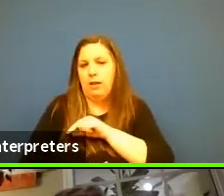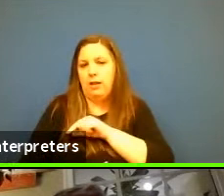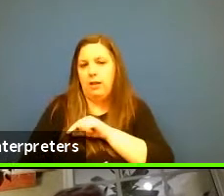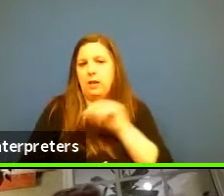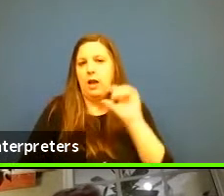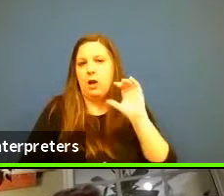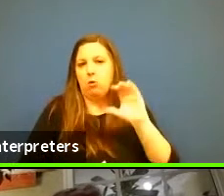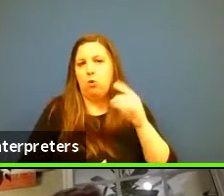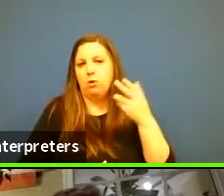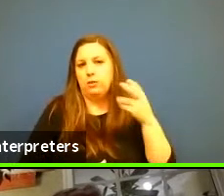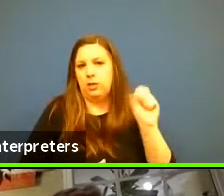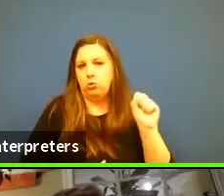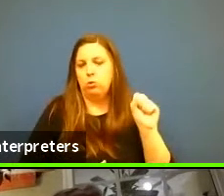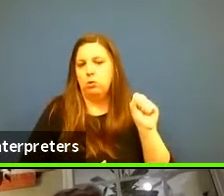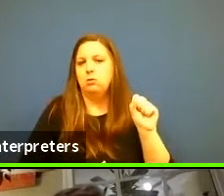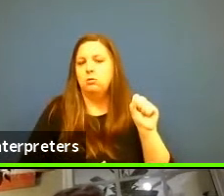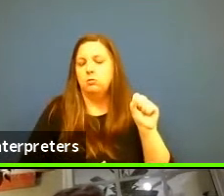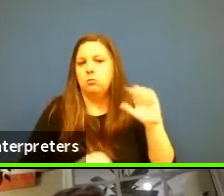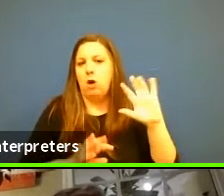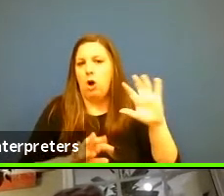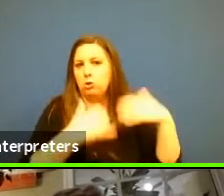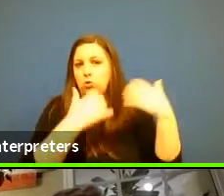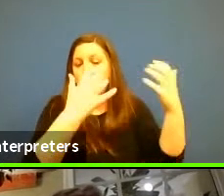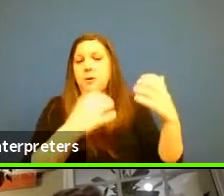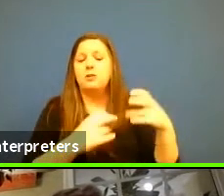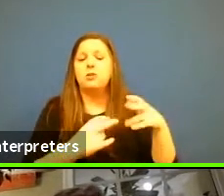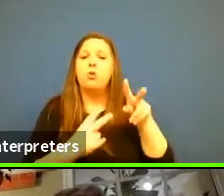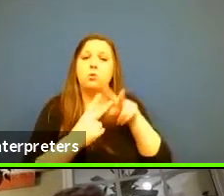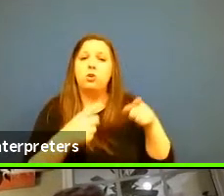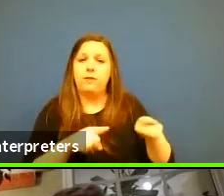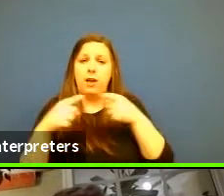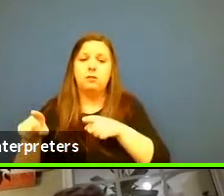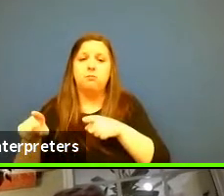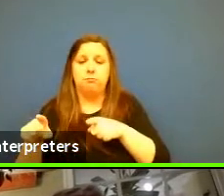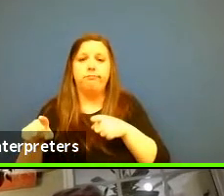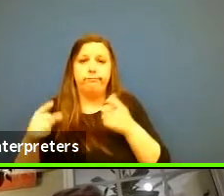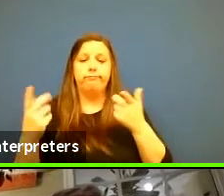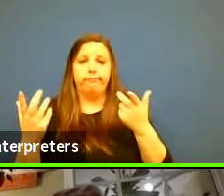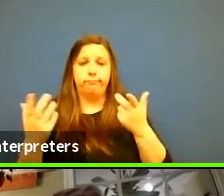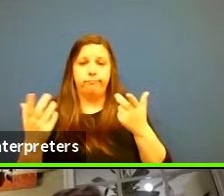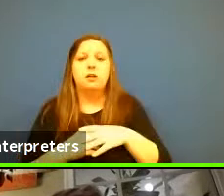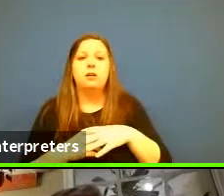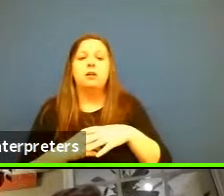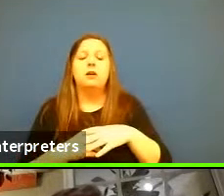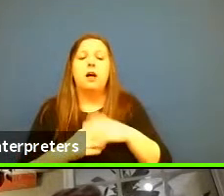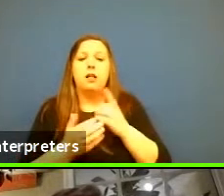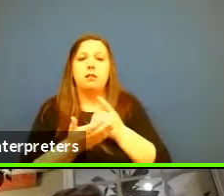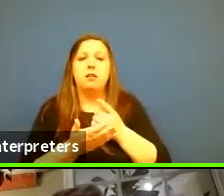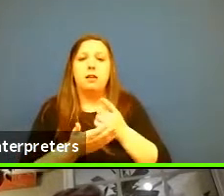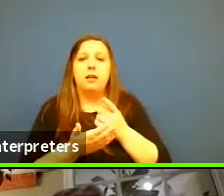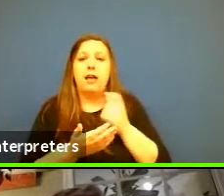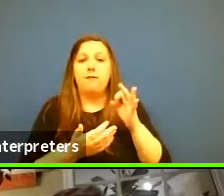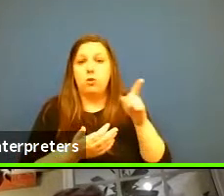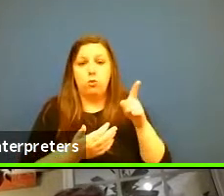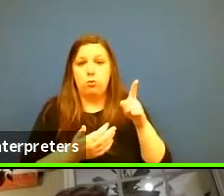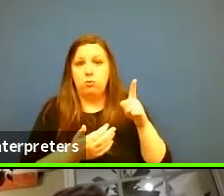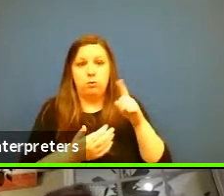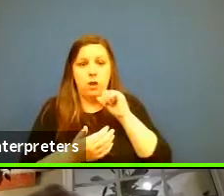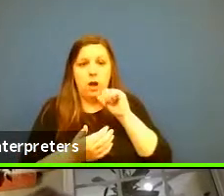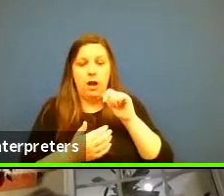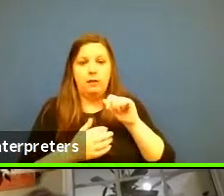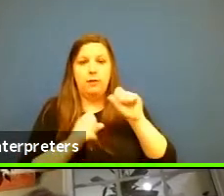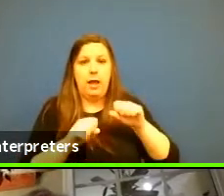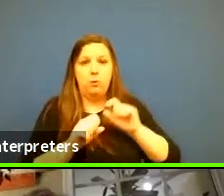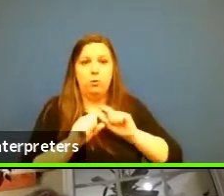were held. If you were not able to log on, if you go to our district website, you can click on reopening information,